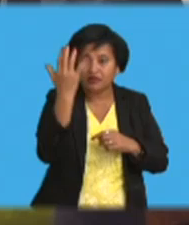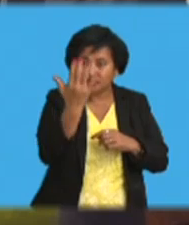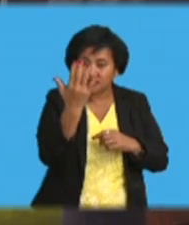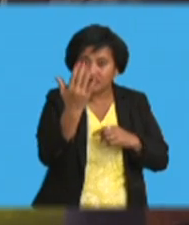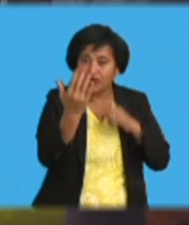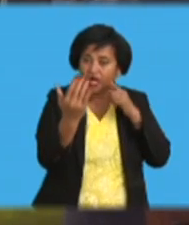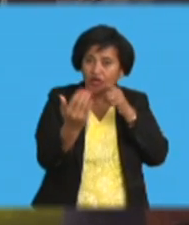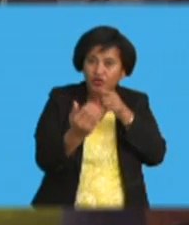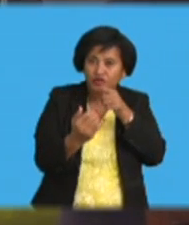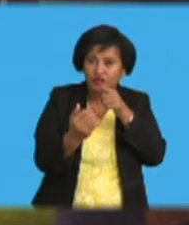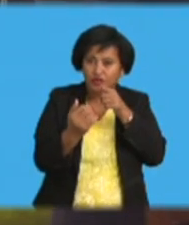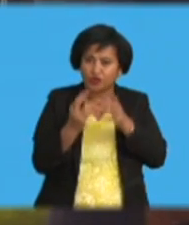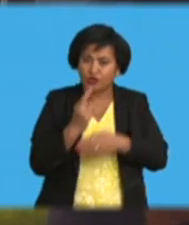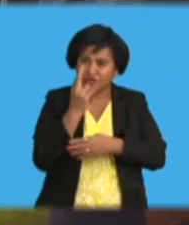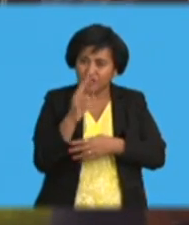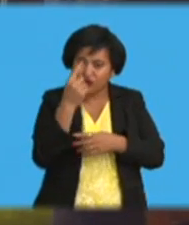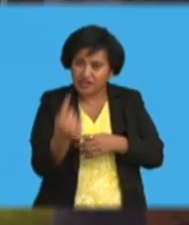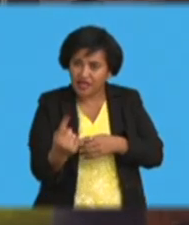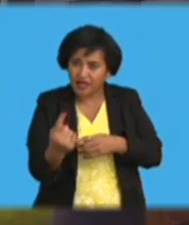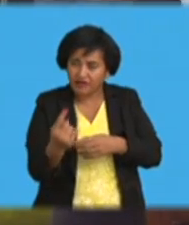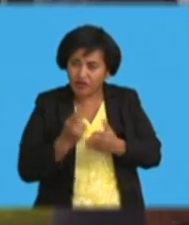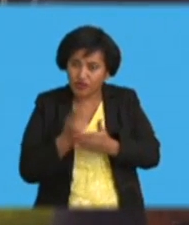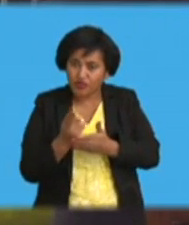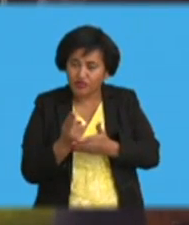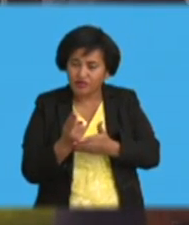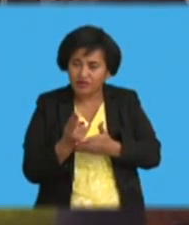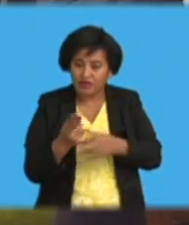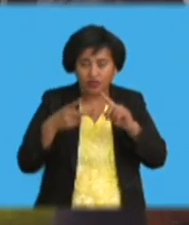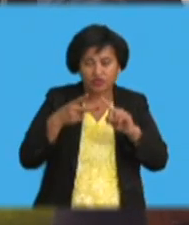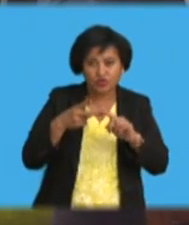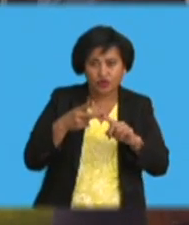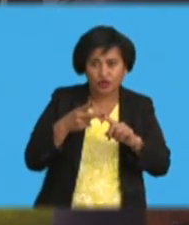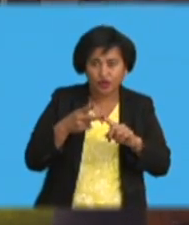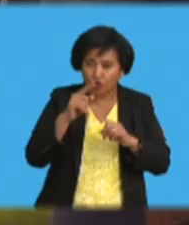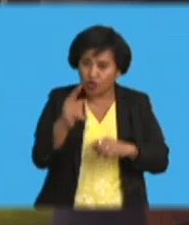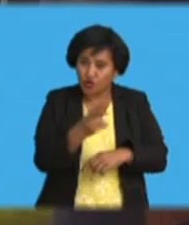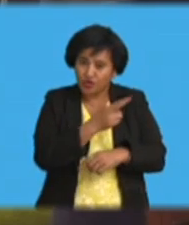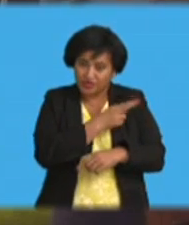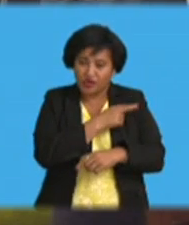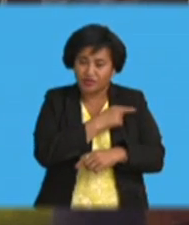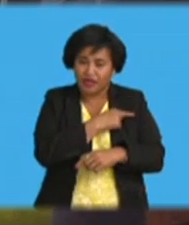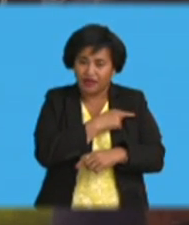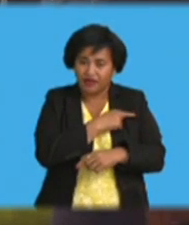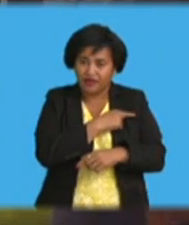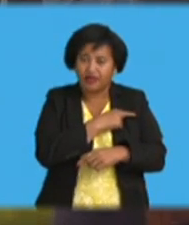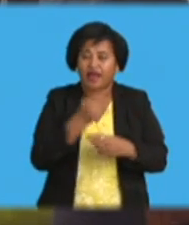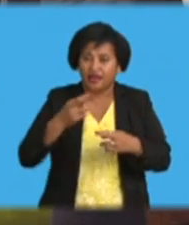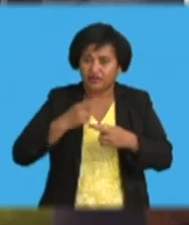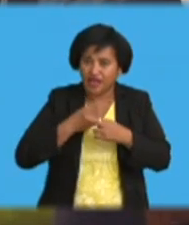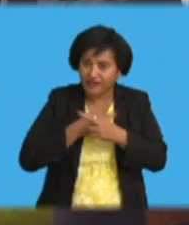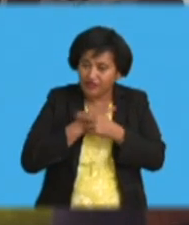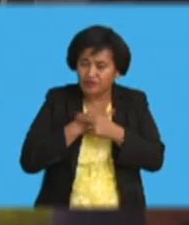you representing yourself truthfully? Question 2. Are you being responsible and ethical on social media as opposed to spreading